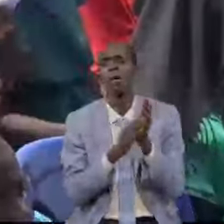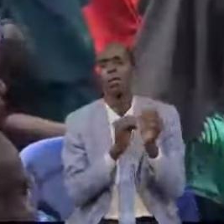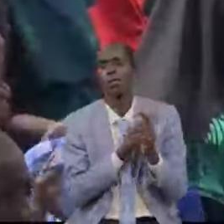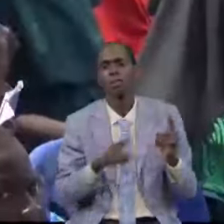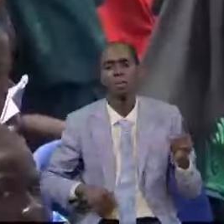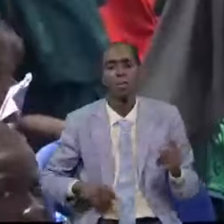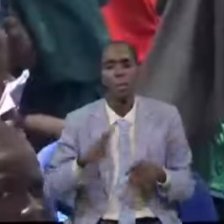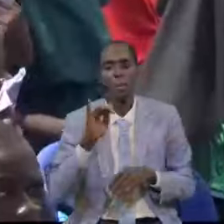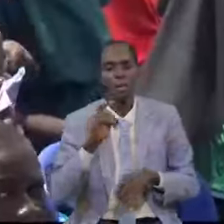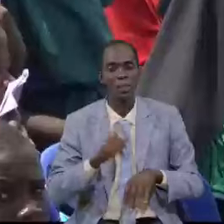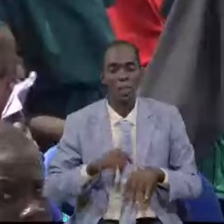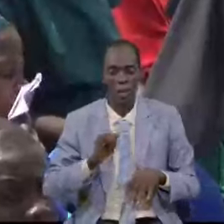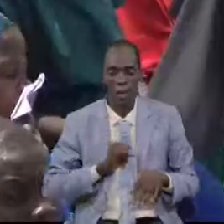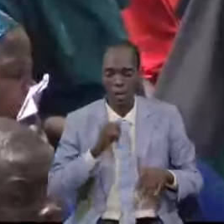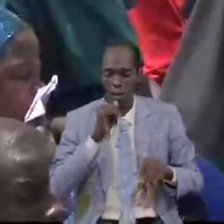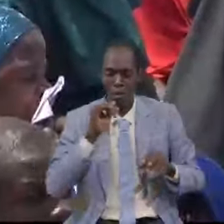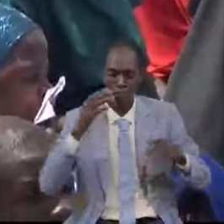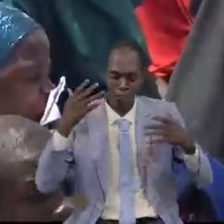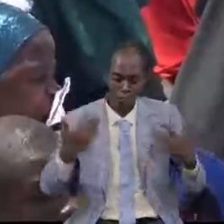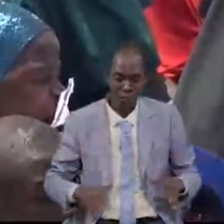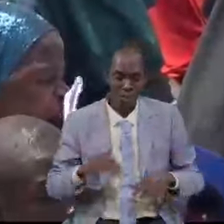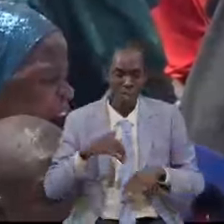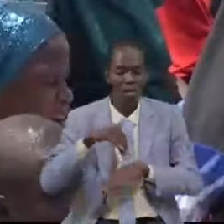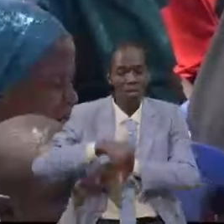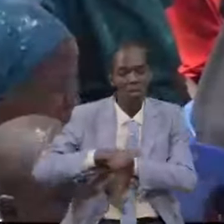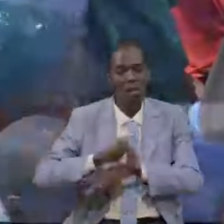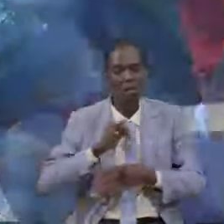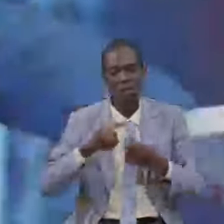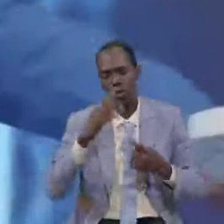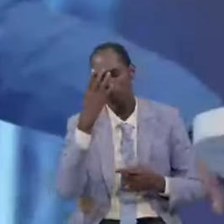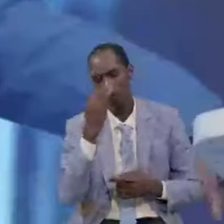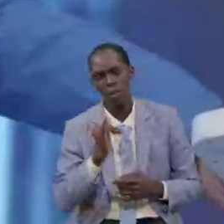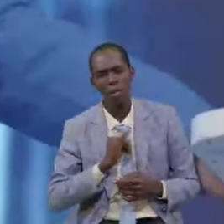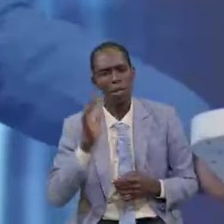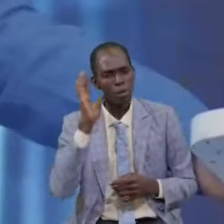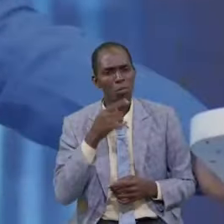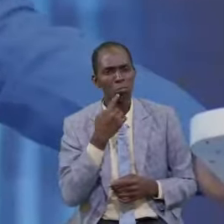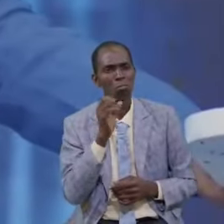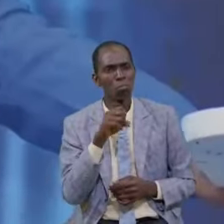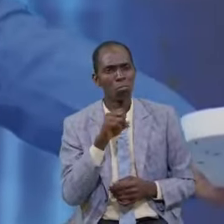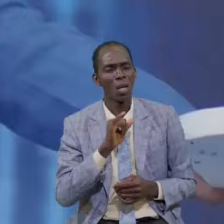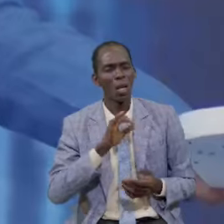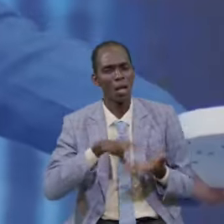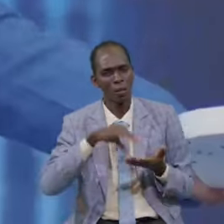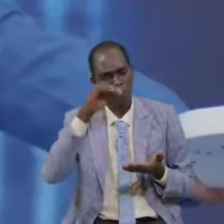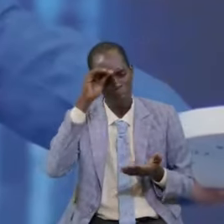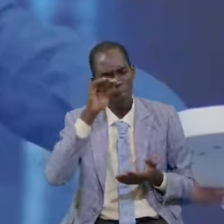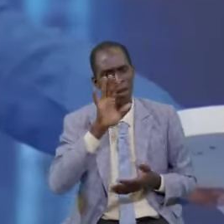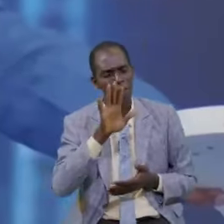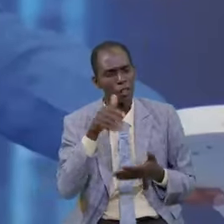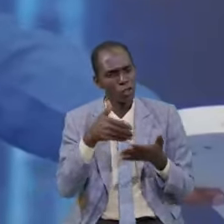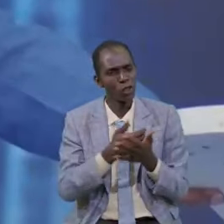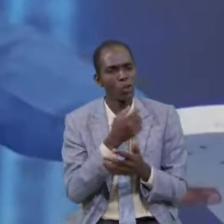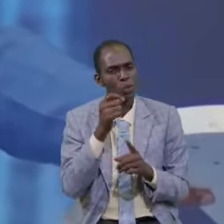the night, I'm going to sleep, I'll say, I learned 5 new words today. I used 2